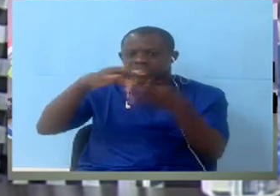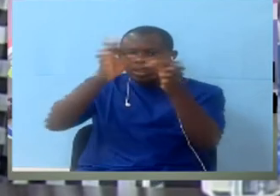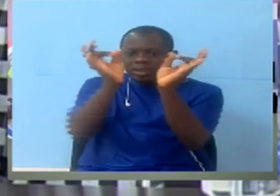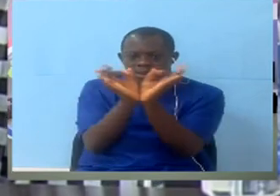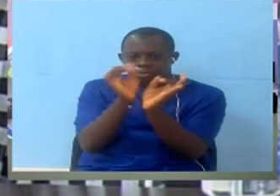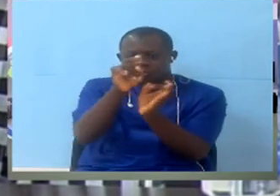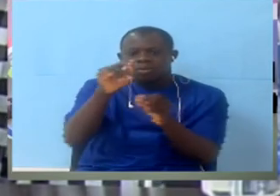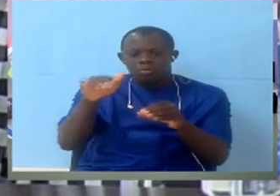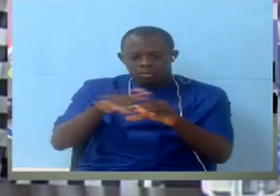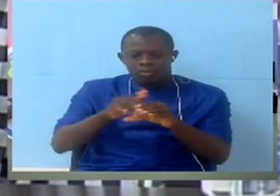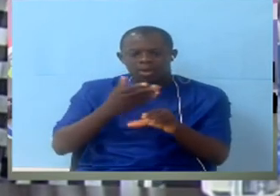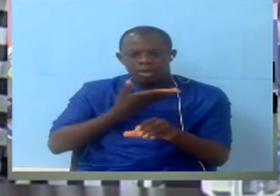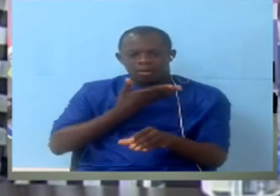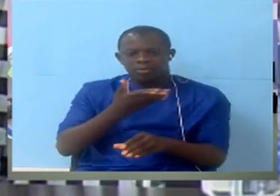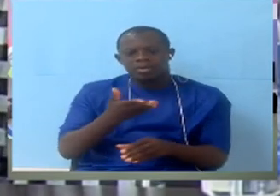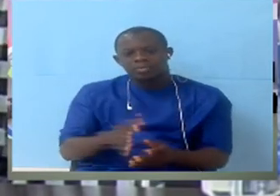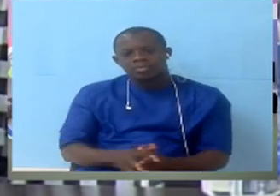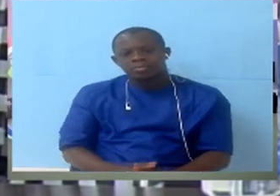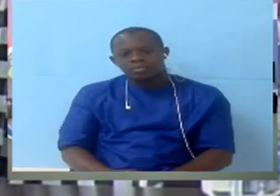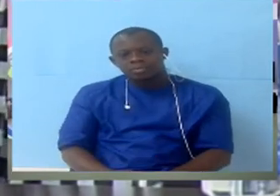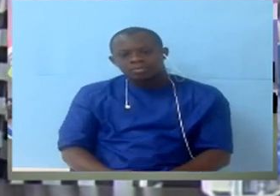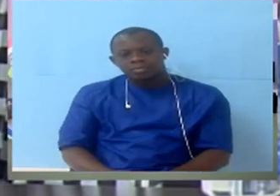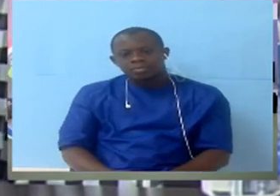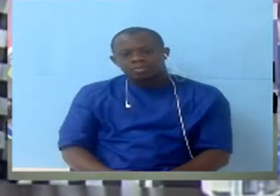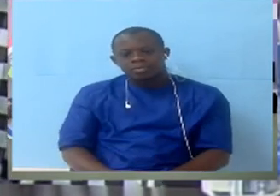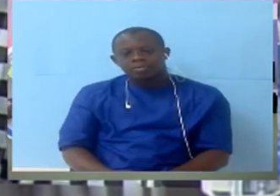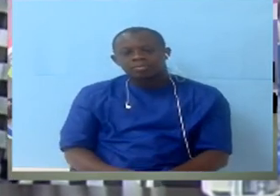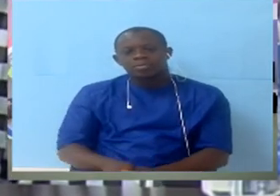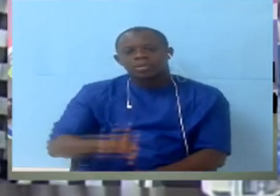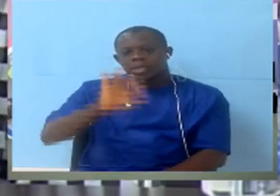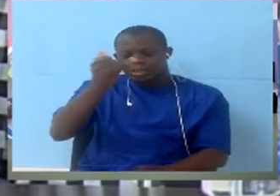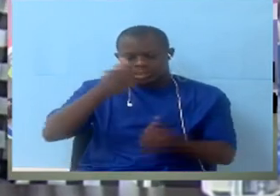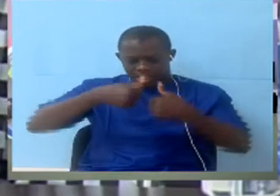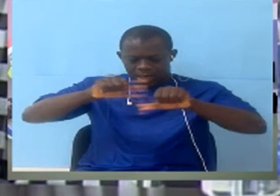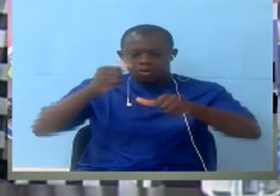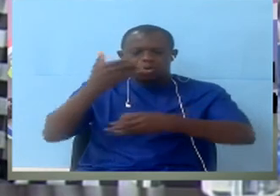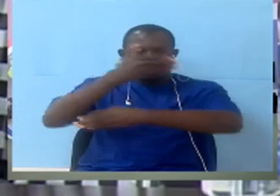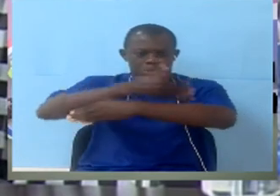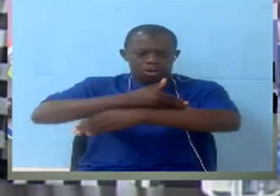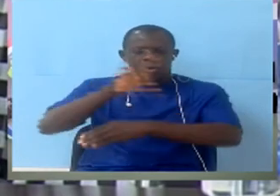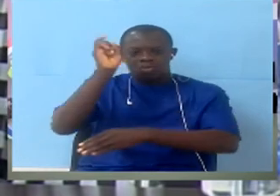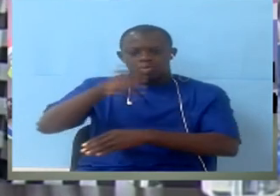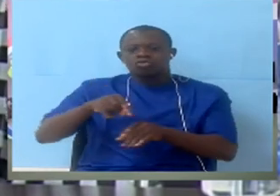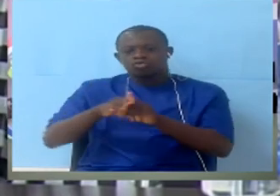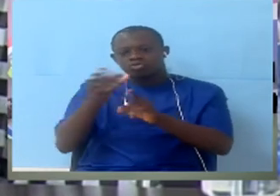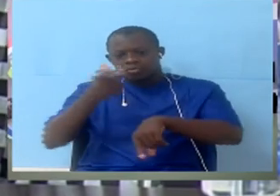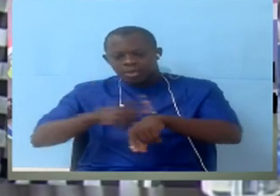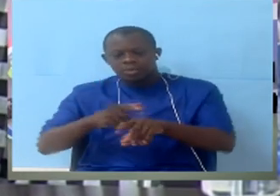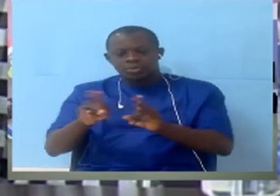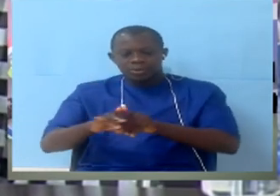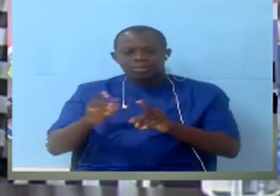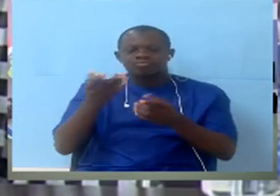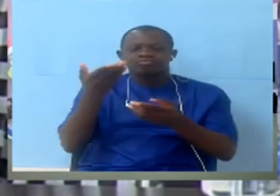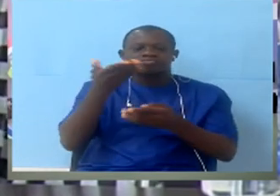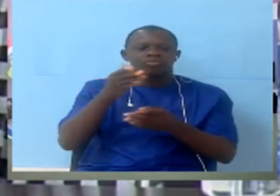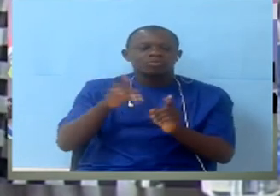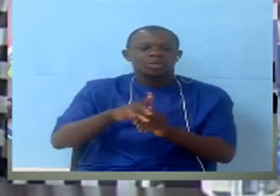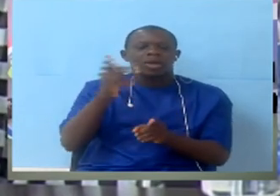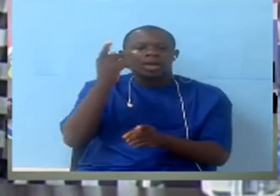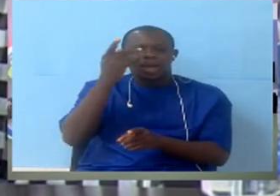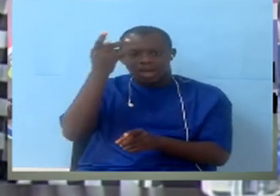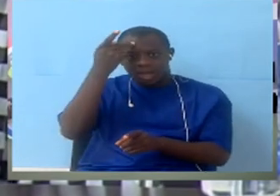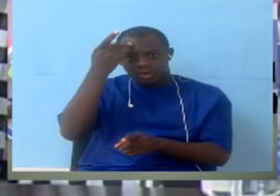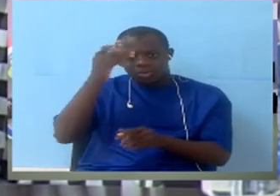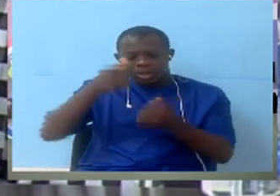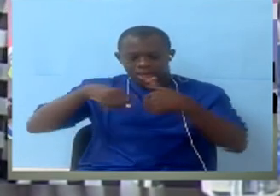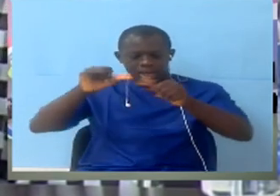the border area, kata patrol la. Even in Katong, kata patrol la. Yes, around the border areas, we have to go on patrol even patrol in Katong. Ka patrol le for